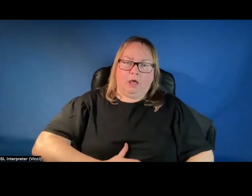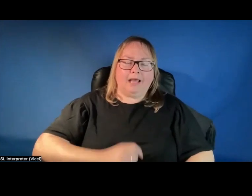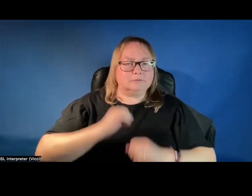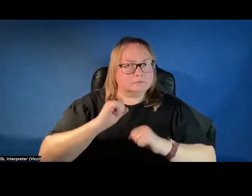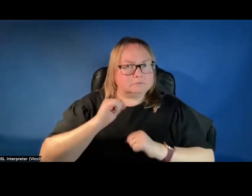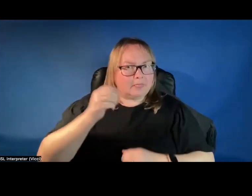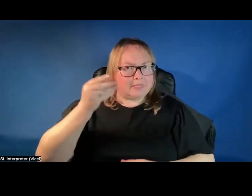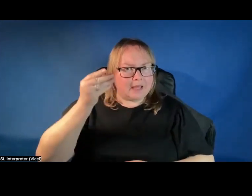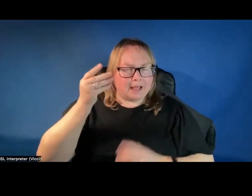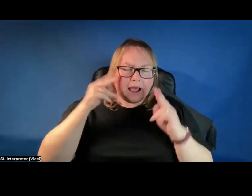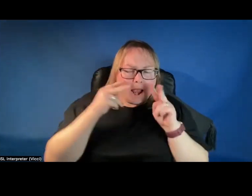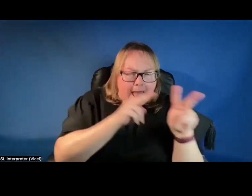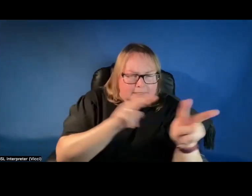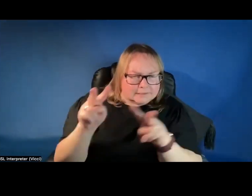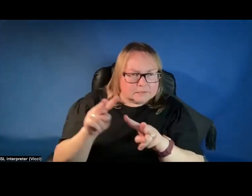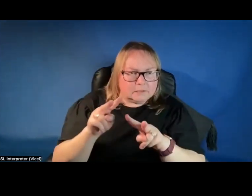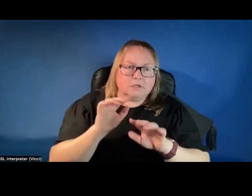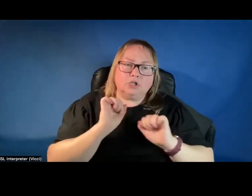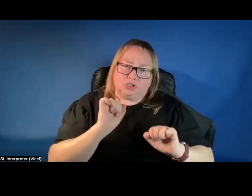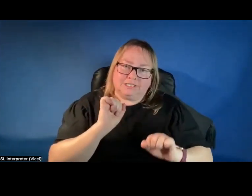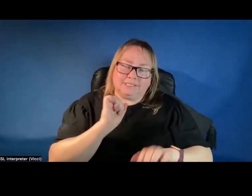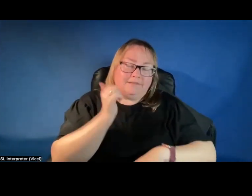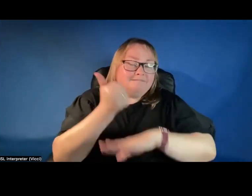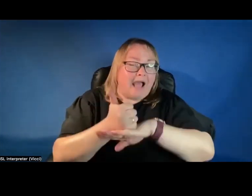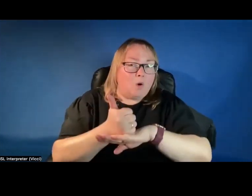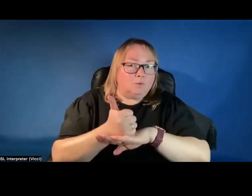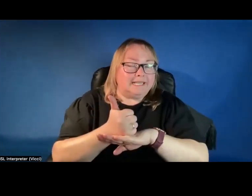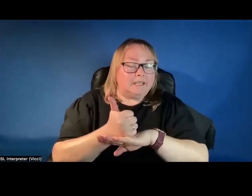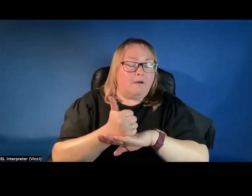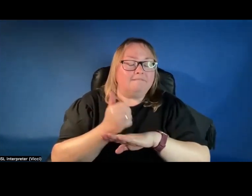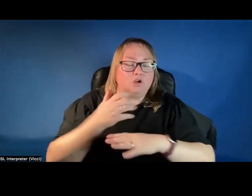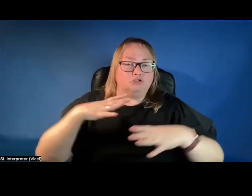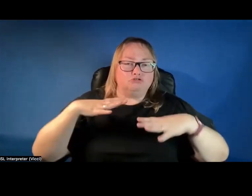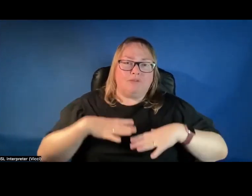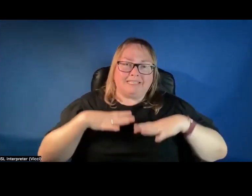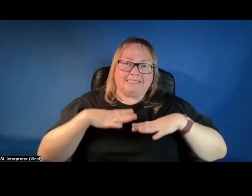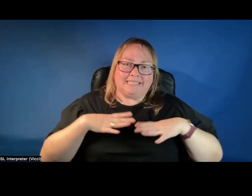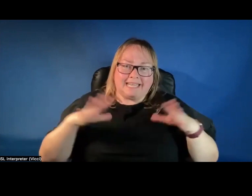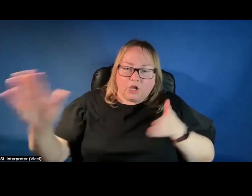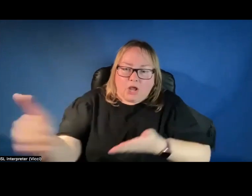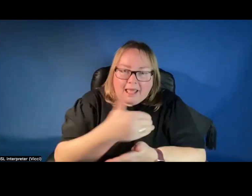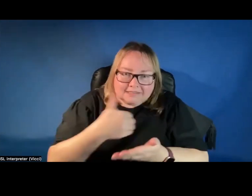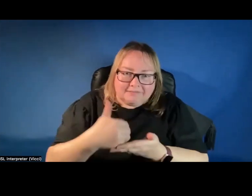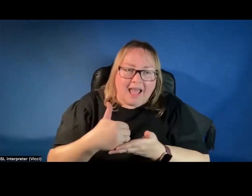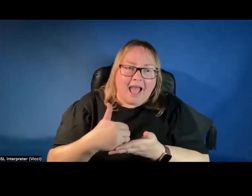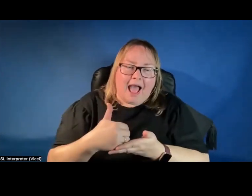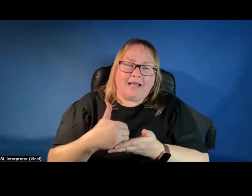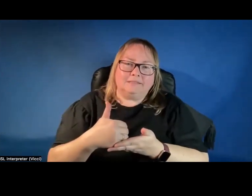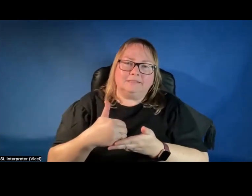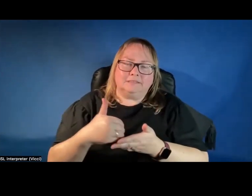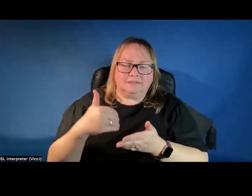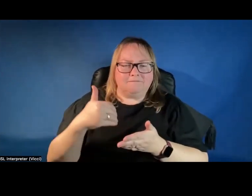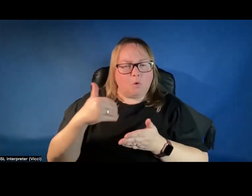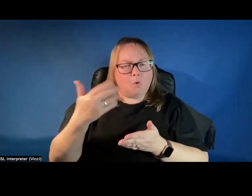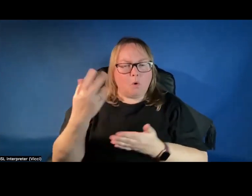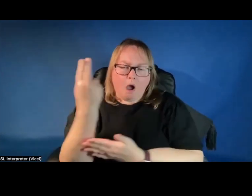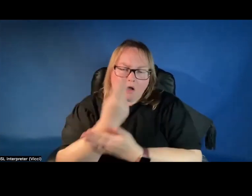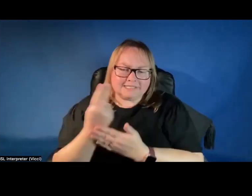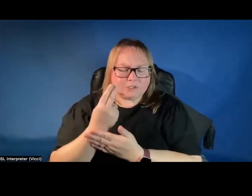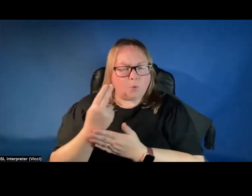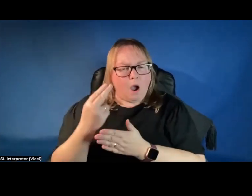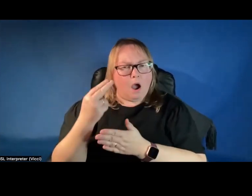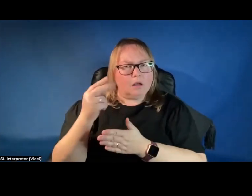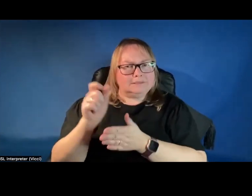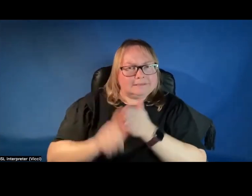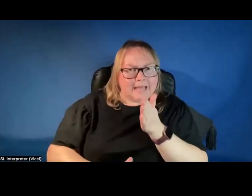the founding member of Resting Up Collective, an interdisciplinary Sikh group of artists that offers workshops on rest and